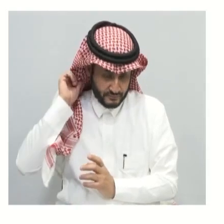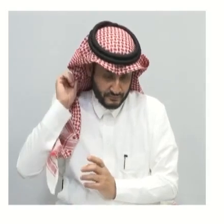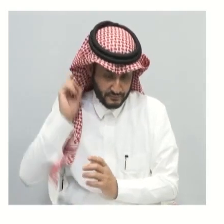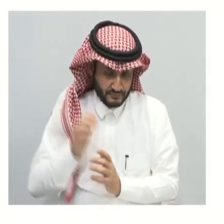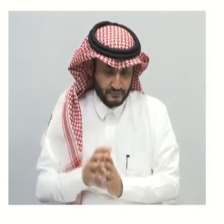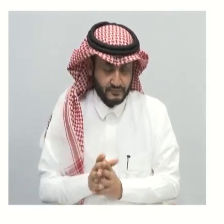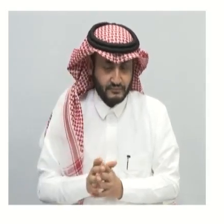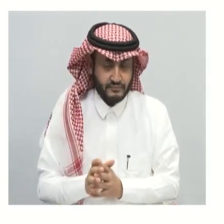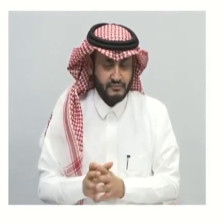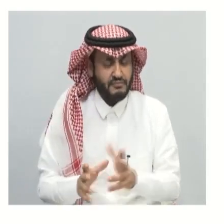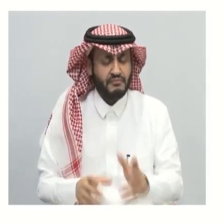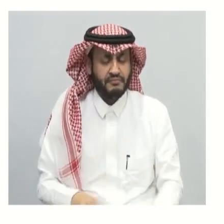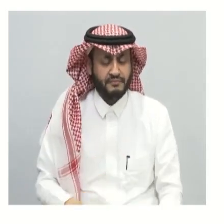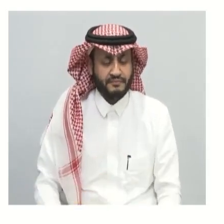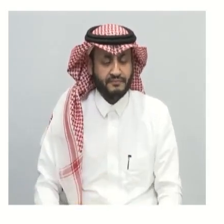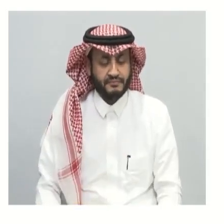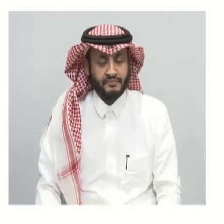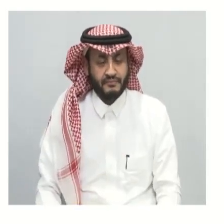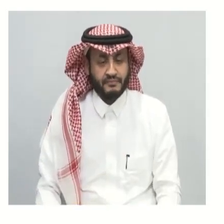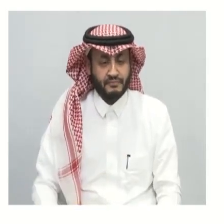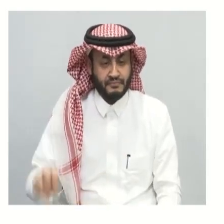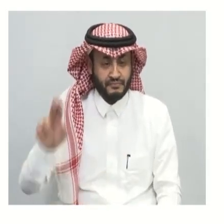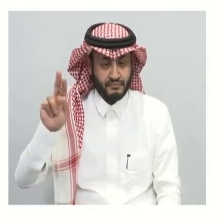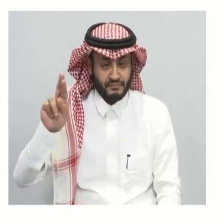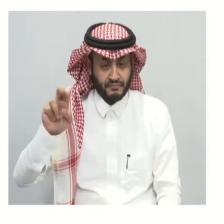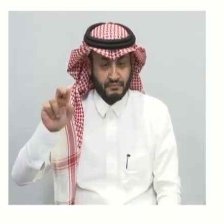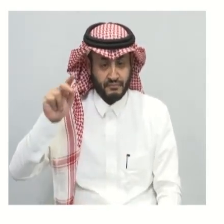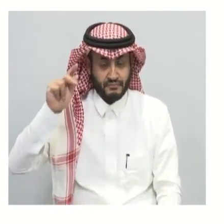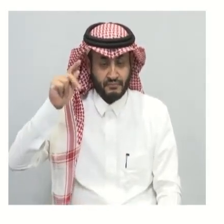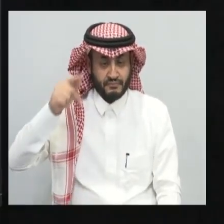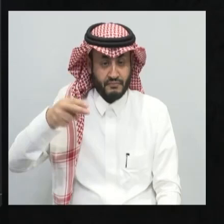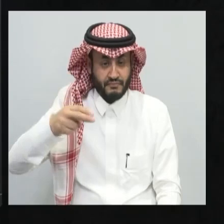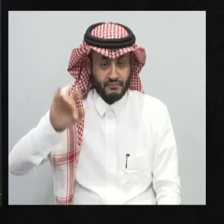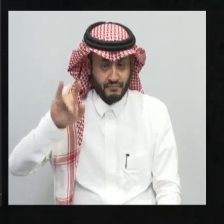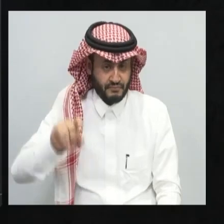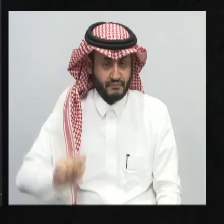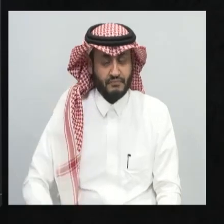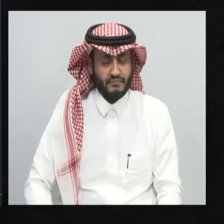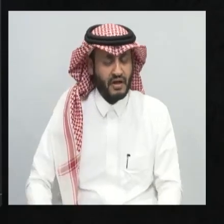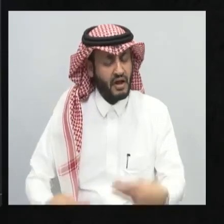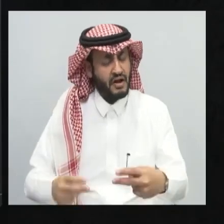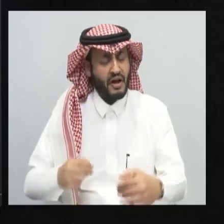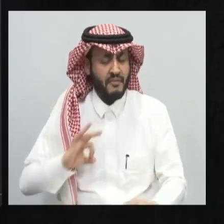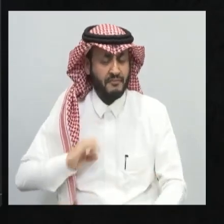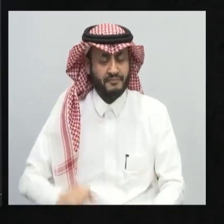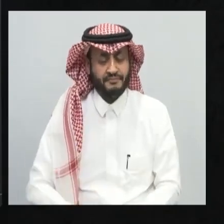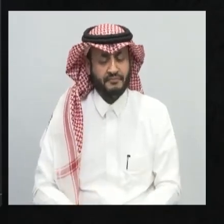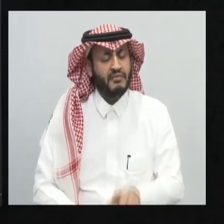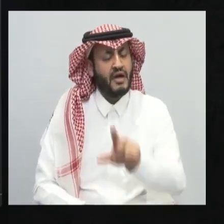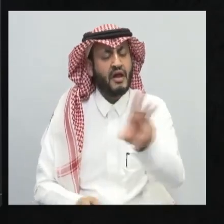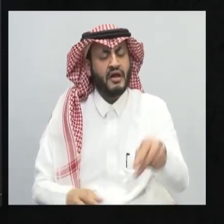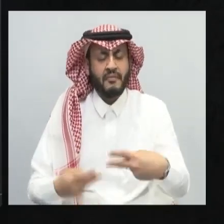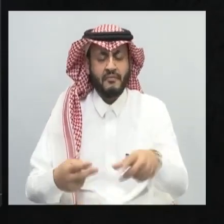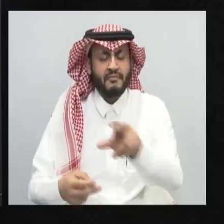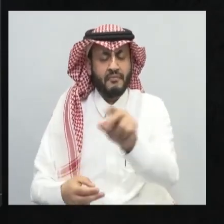read about Morphy's law. What about something you find, yes, it is okay, it's not difficult. However, it's not my cup of